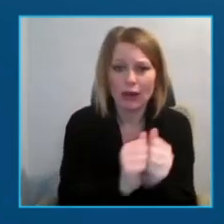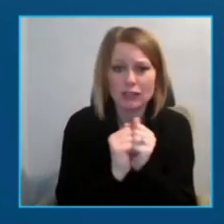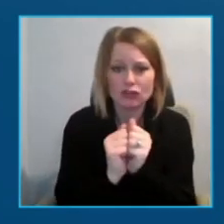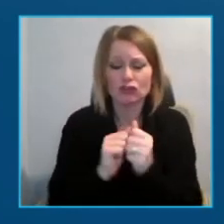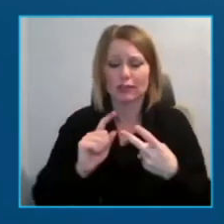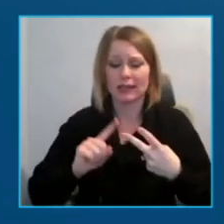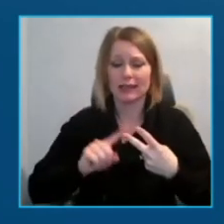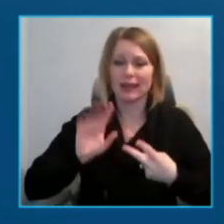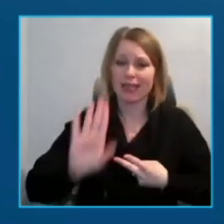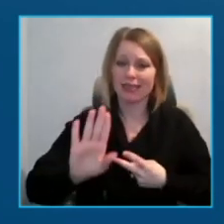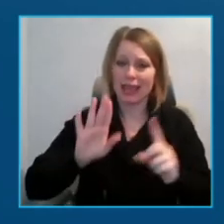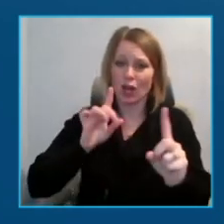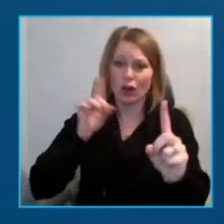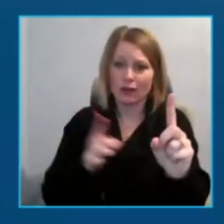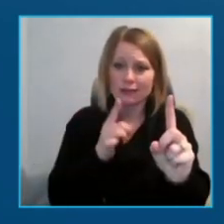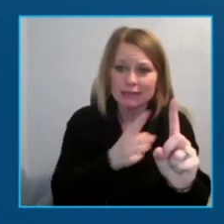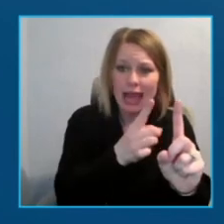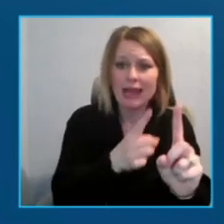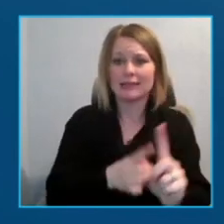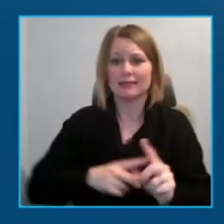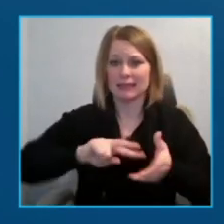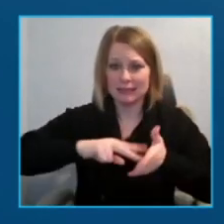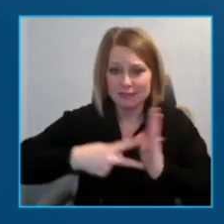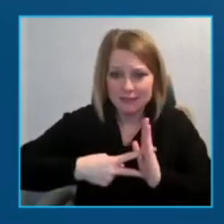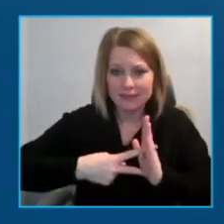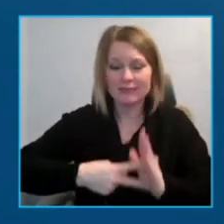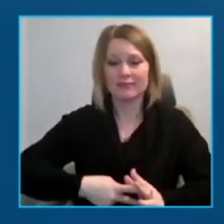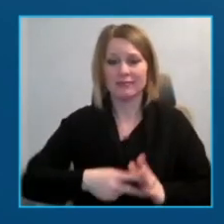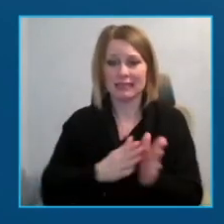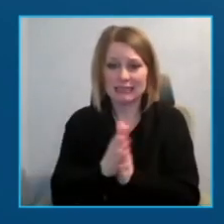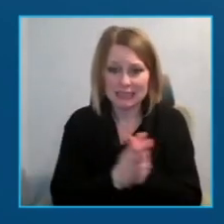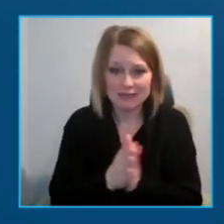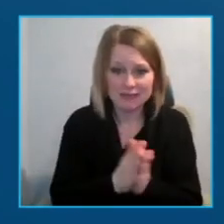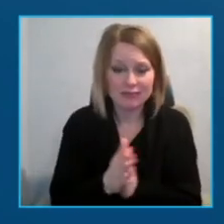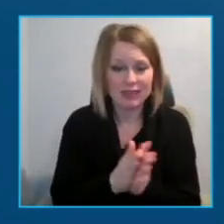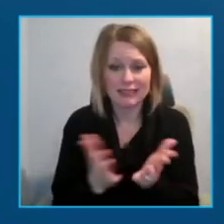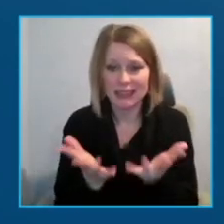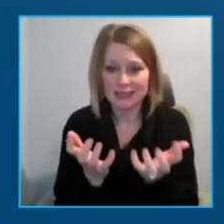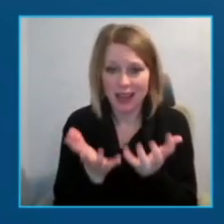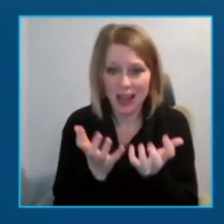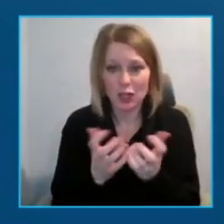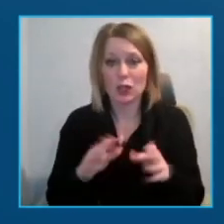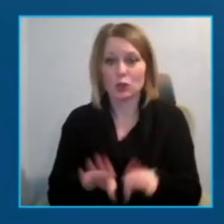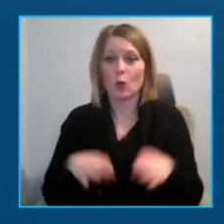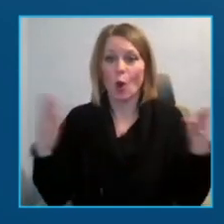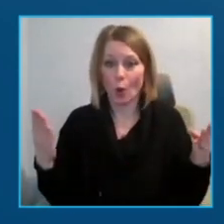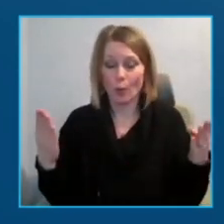and desire to open up the party to more people.